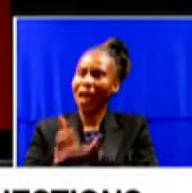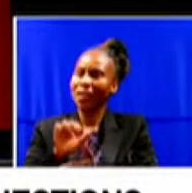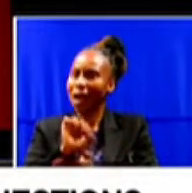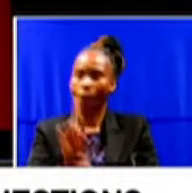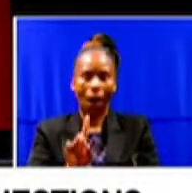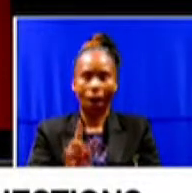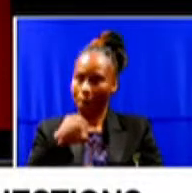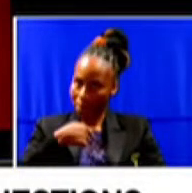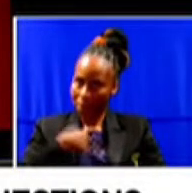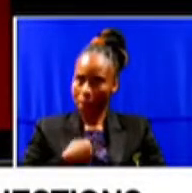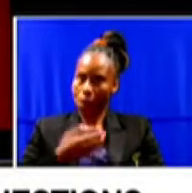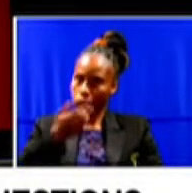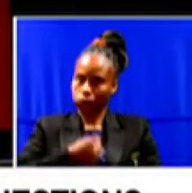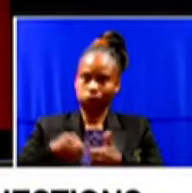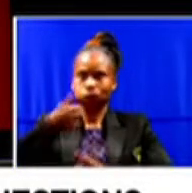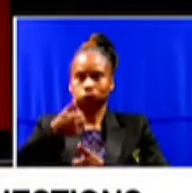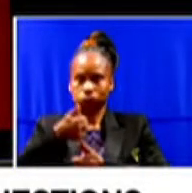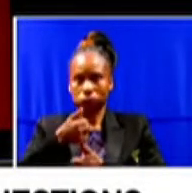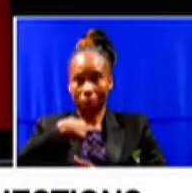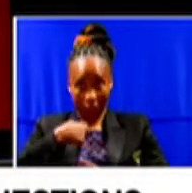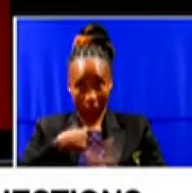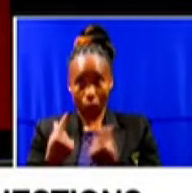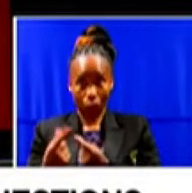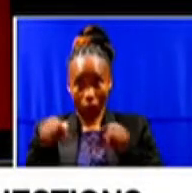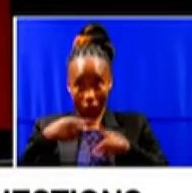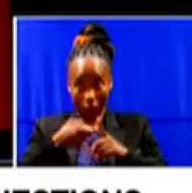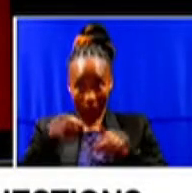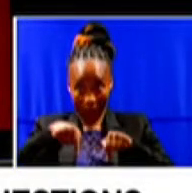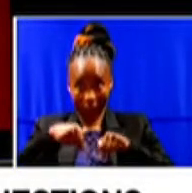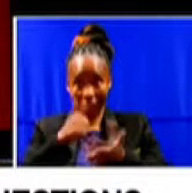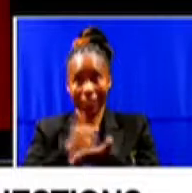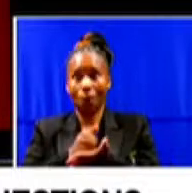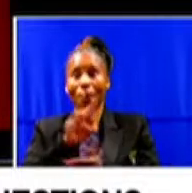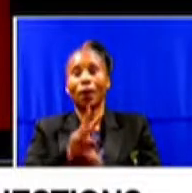chair for you, but in the future.